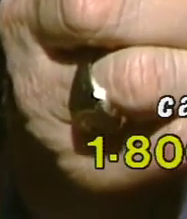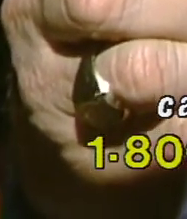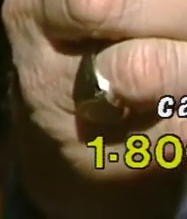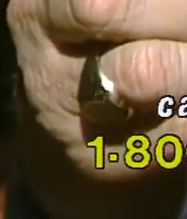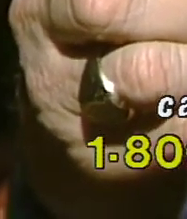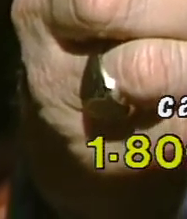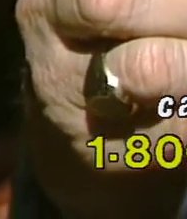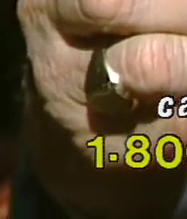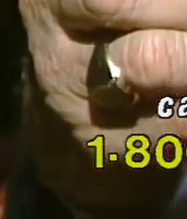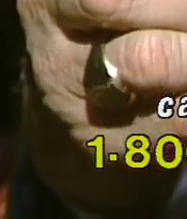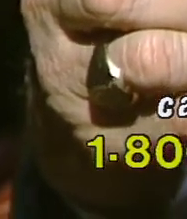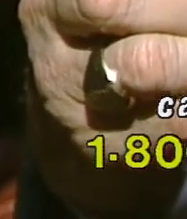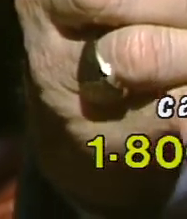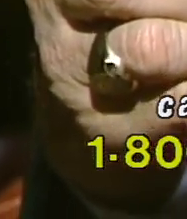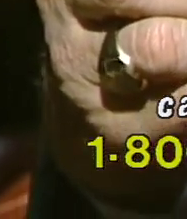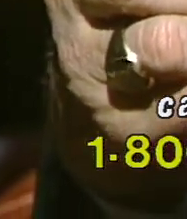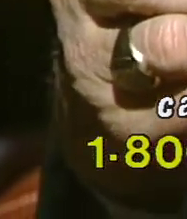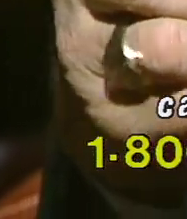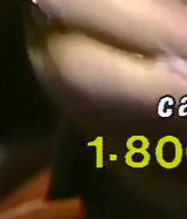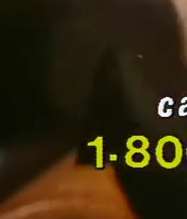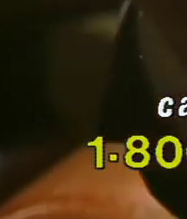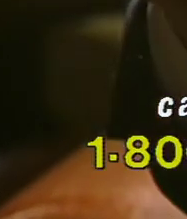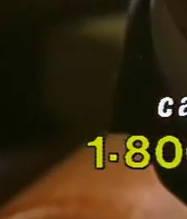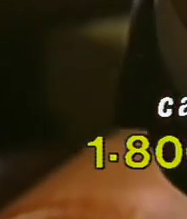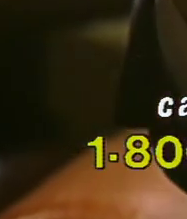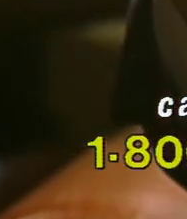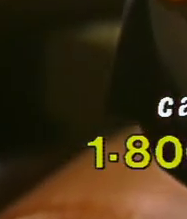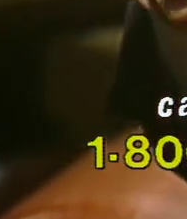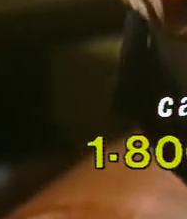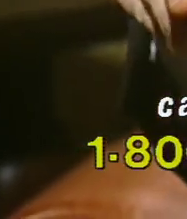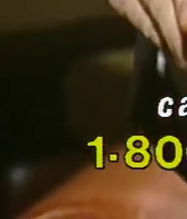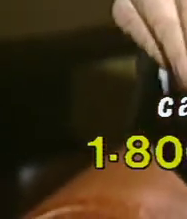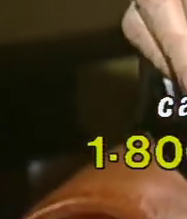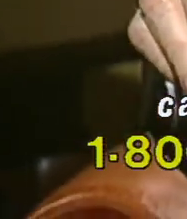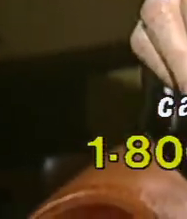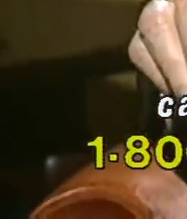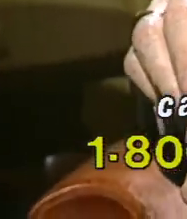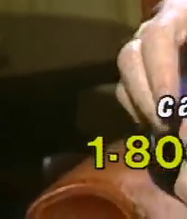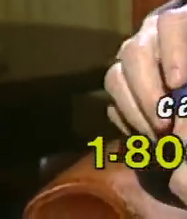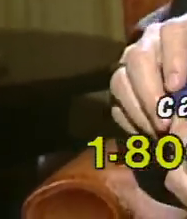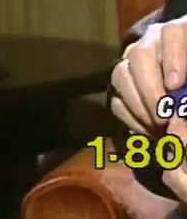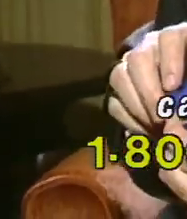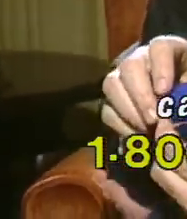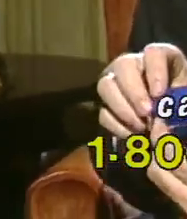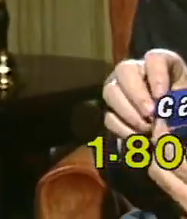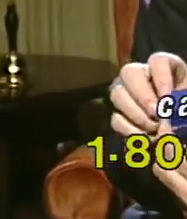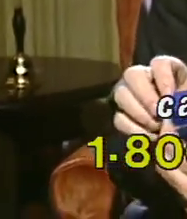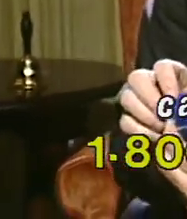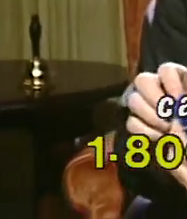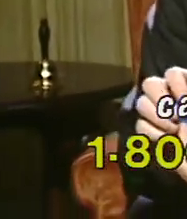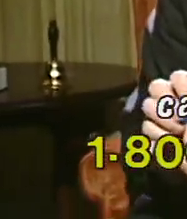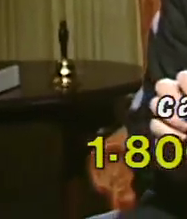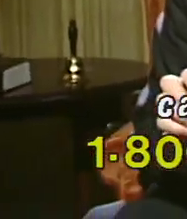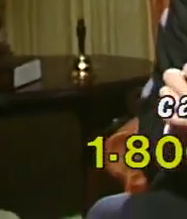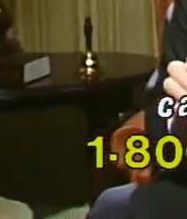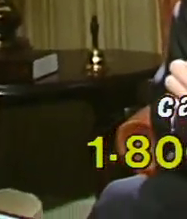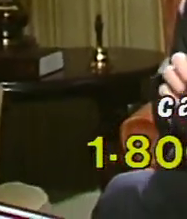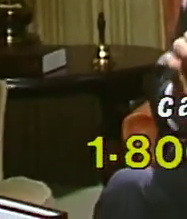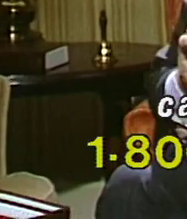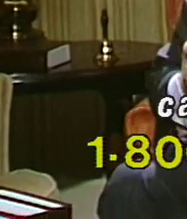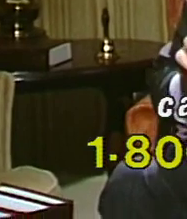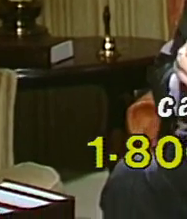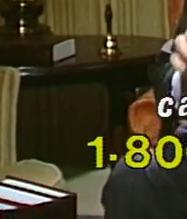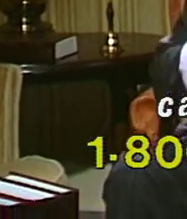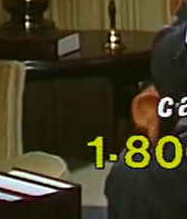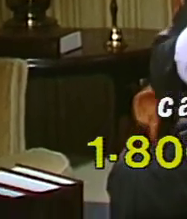family. Only faith partners wear that gold-plated Jesus First pin, So when I see you somewhere, or anyone sees you,